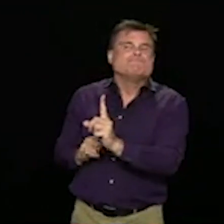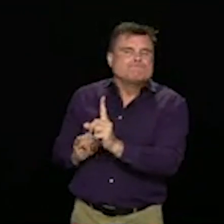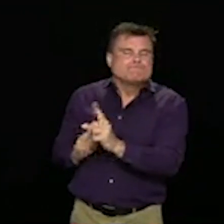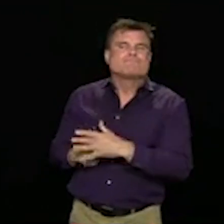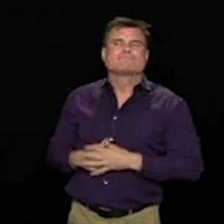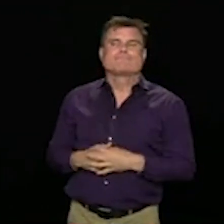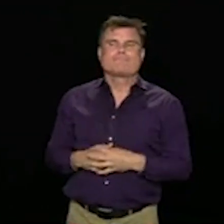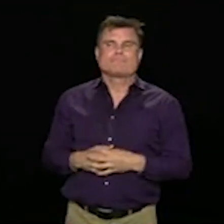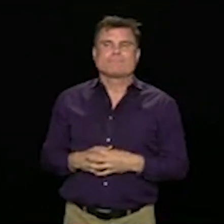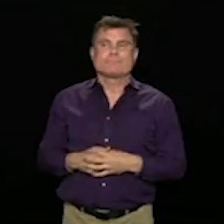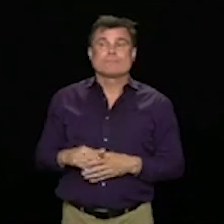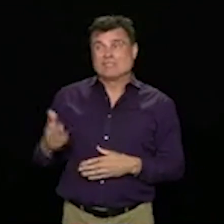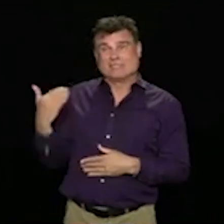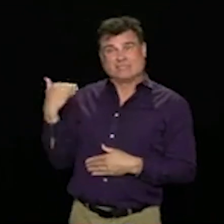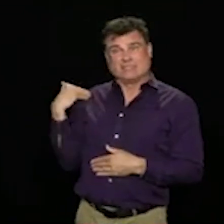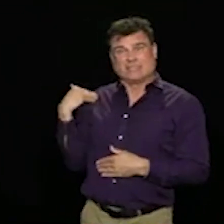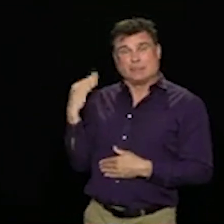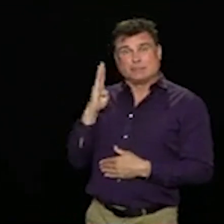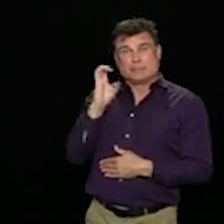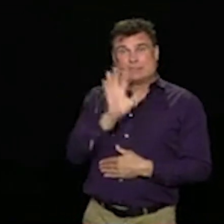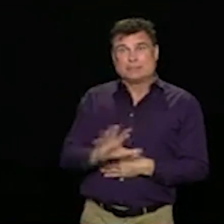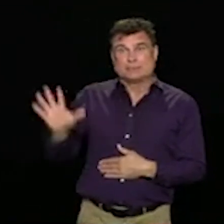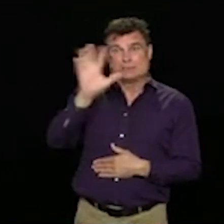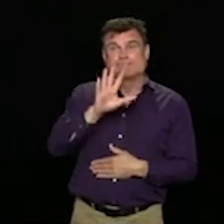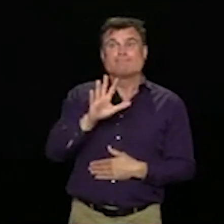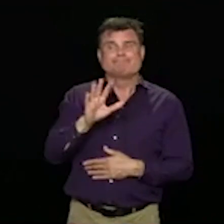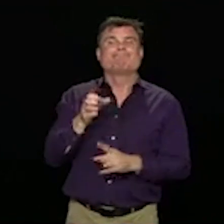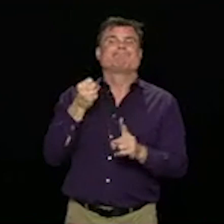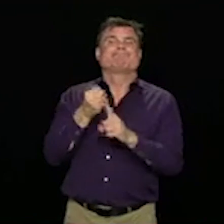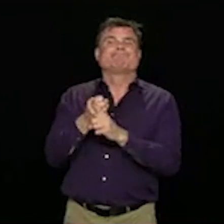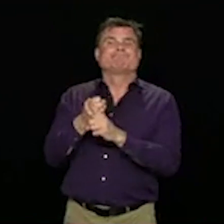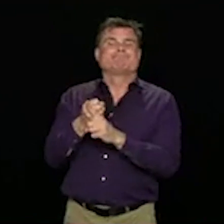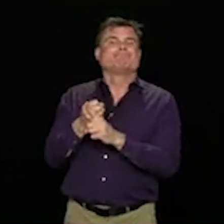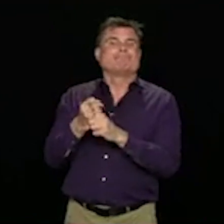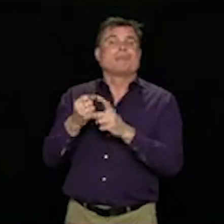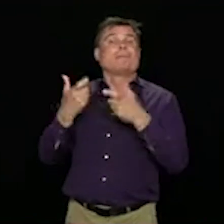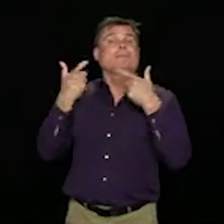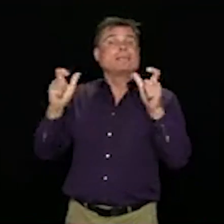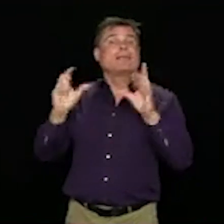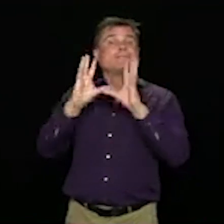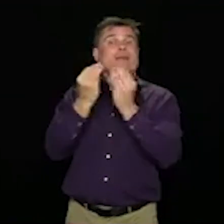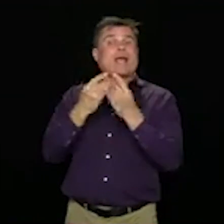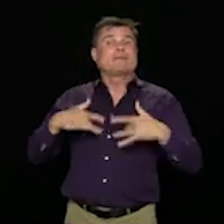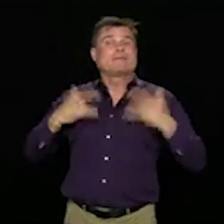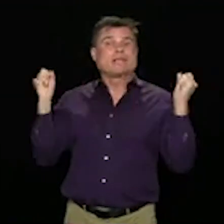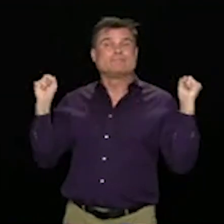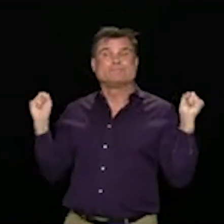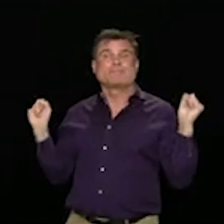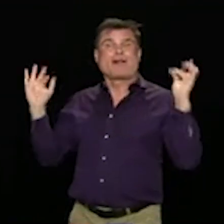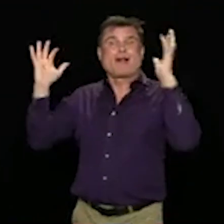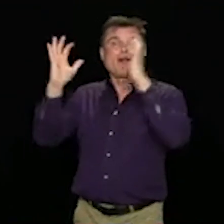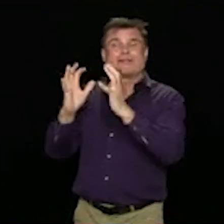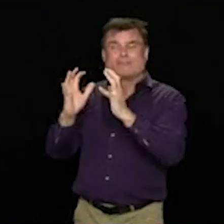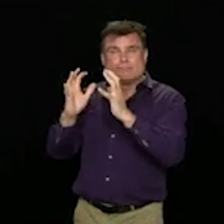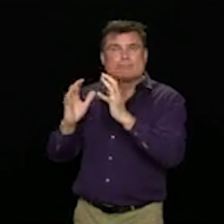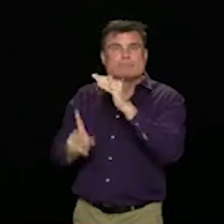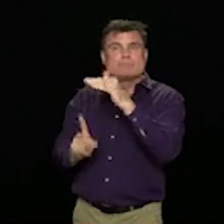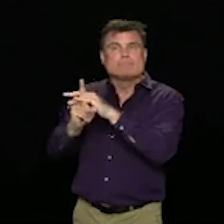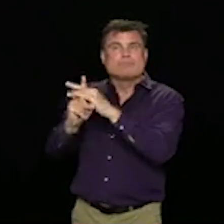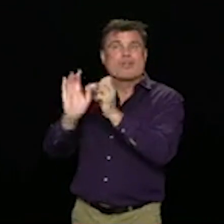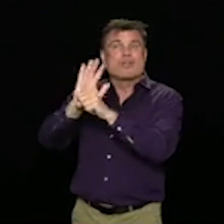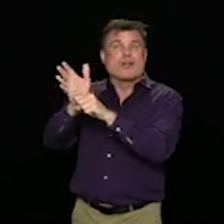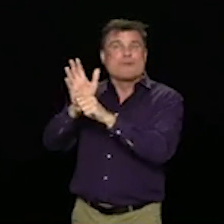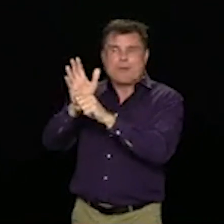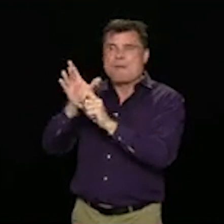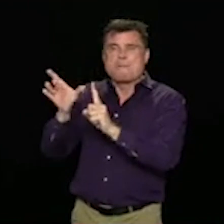as well here in BC recently with large family gatherings where there was transmission between people. So those are the things